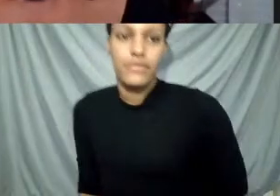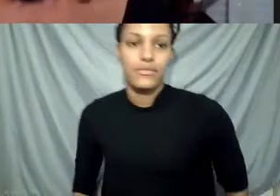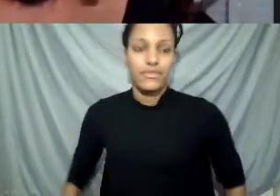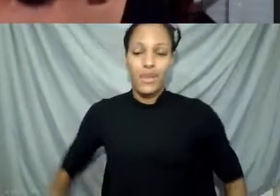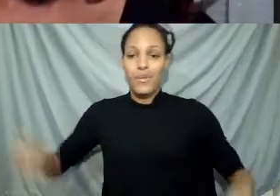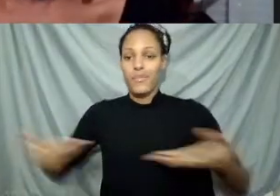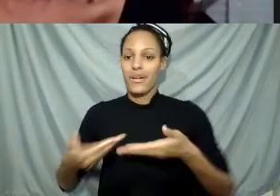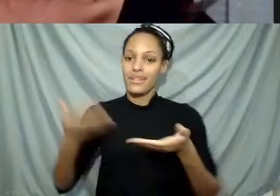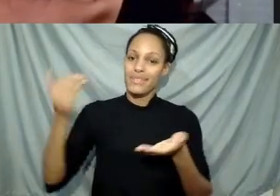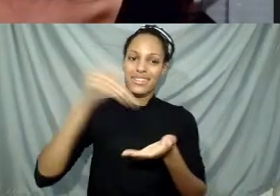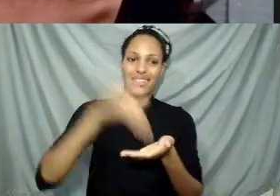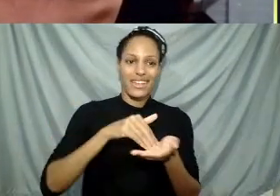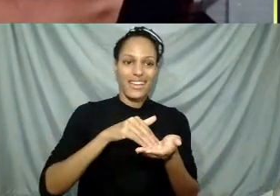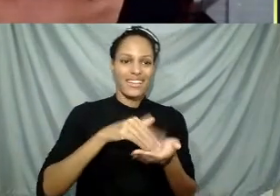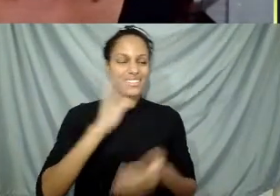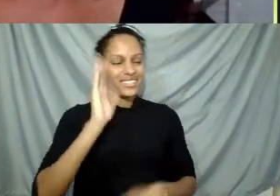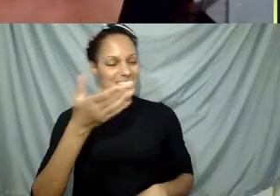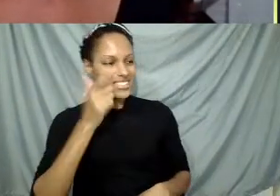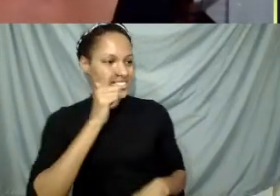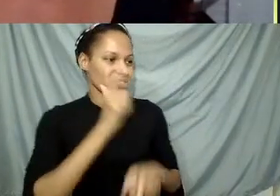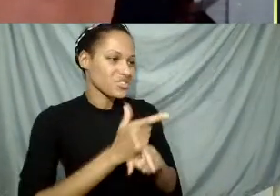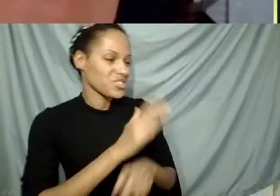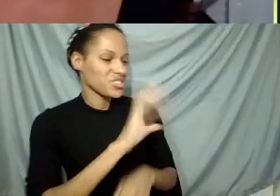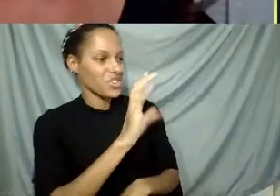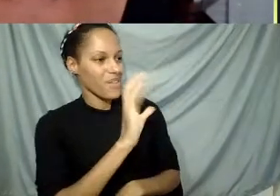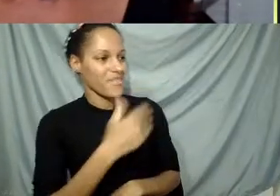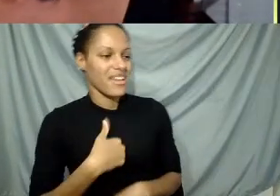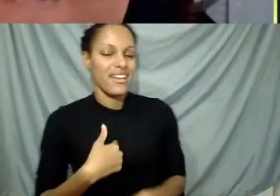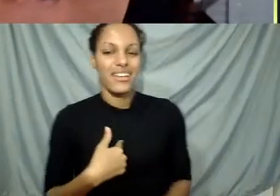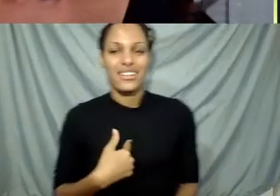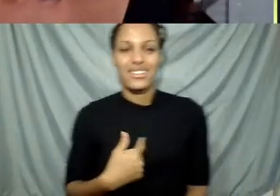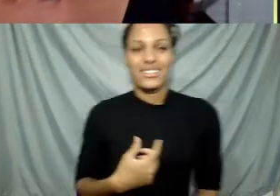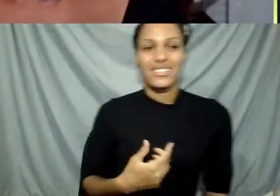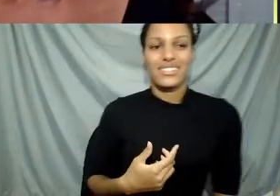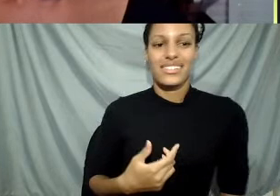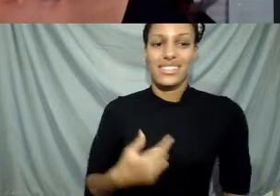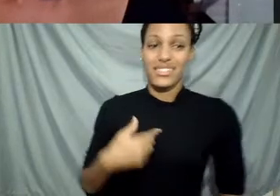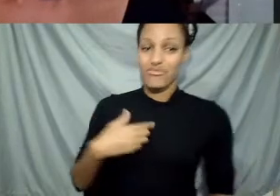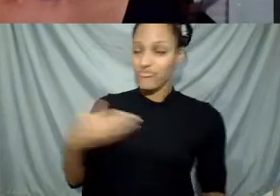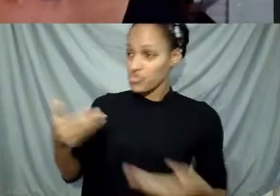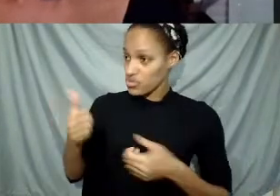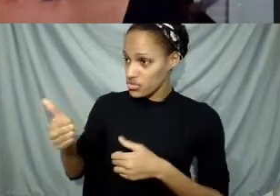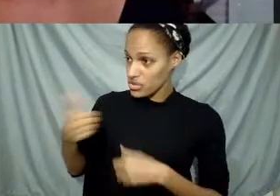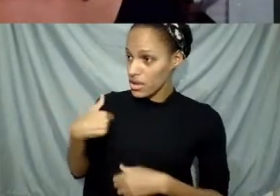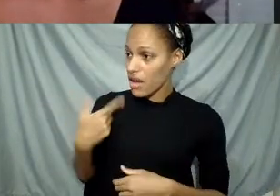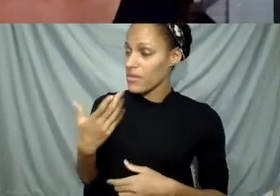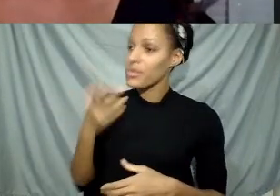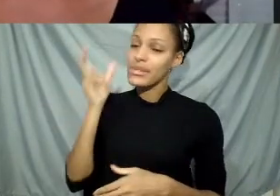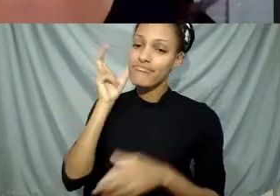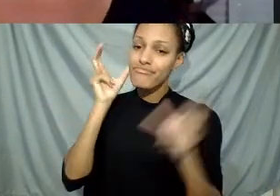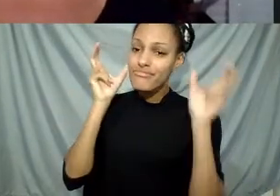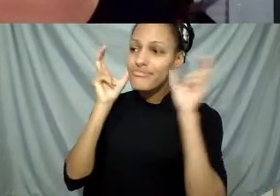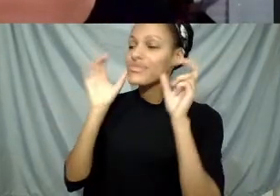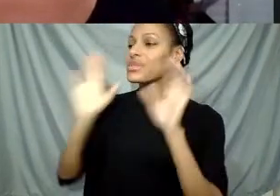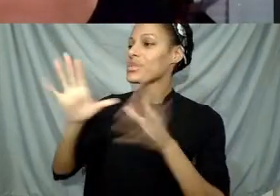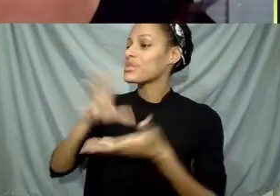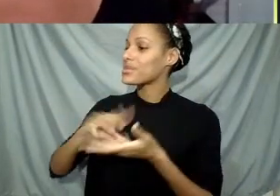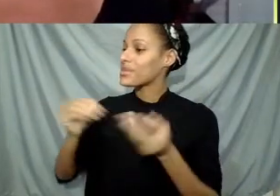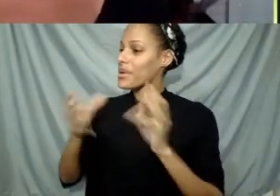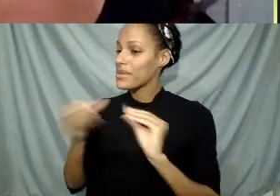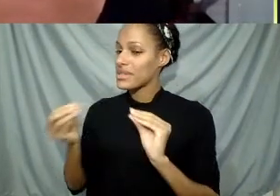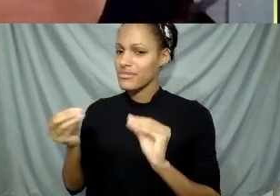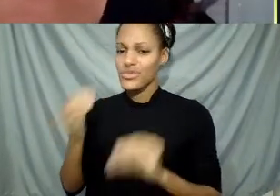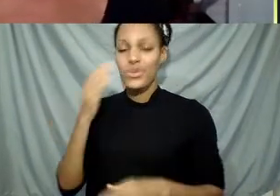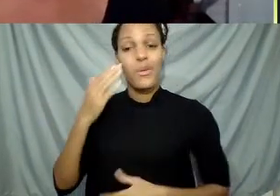Charmaine. Introduce yourself, and we're going to listen to your story. Are you going to go away? You really going to No, go? you know I'm